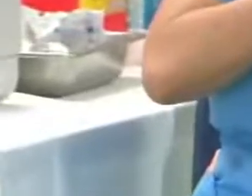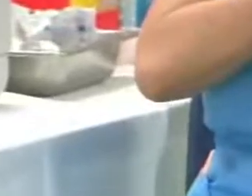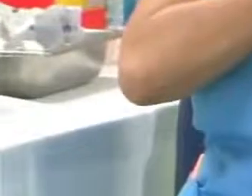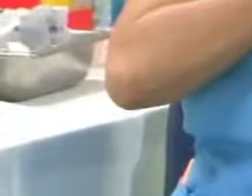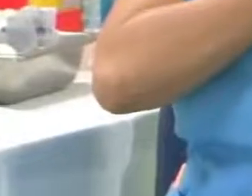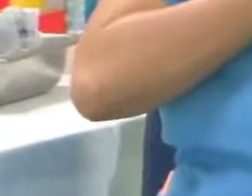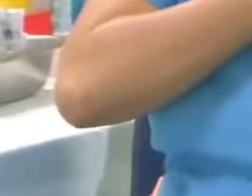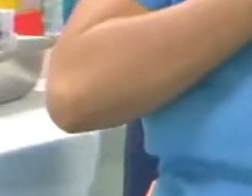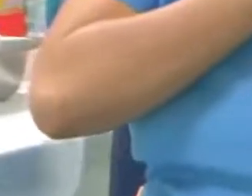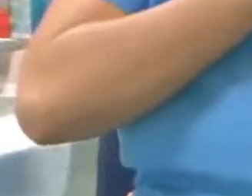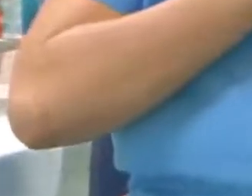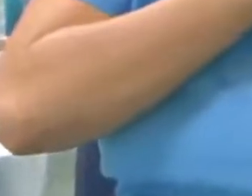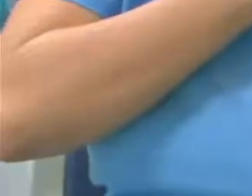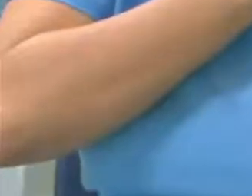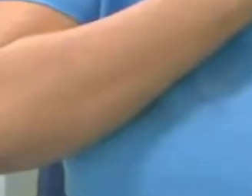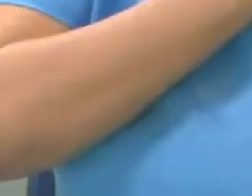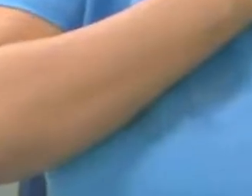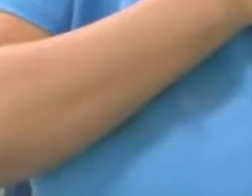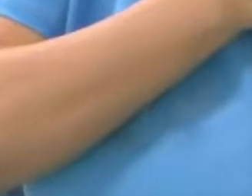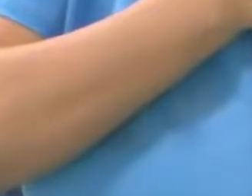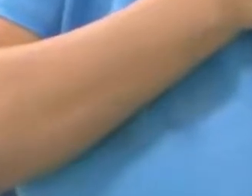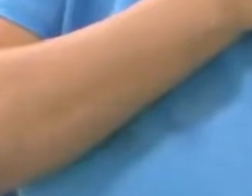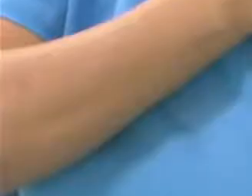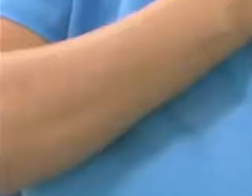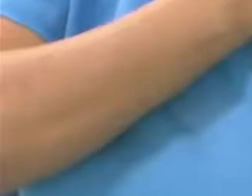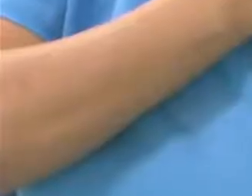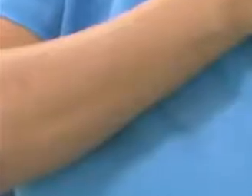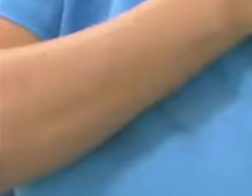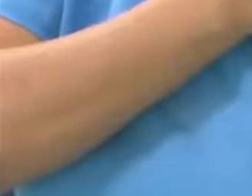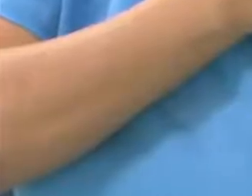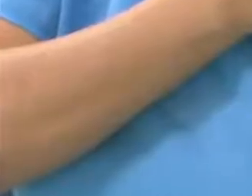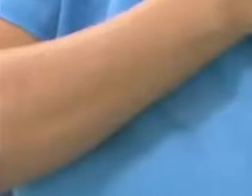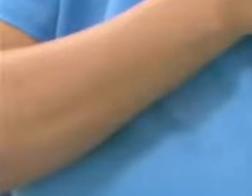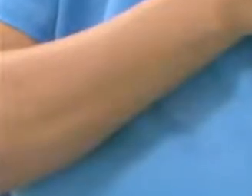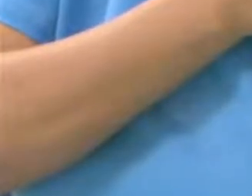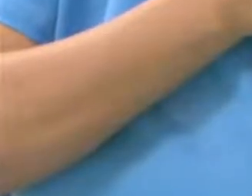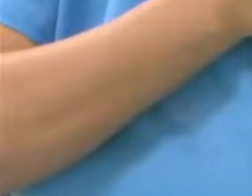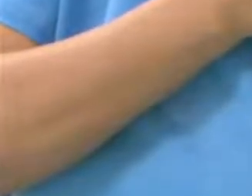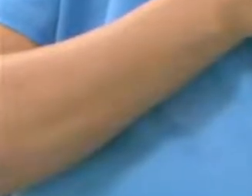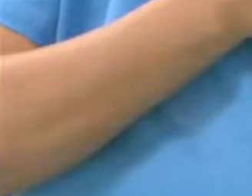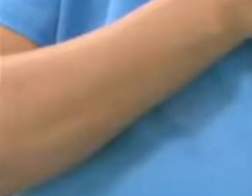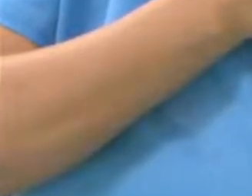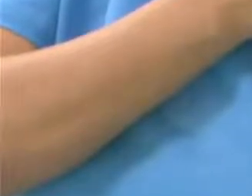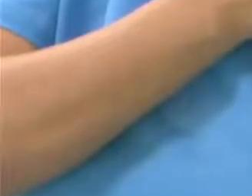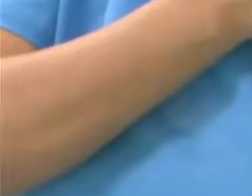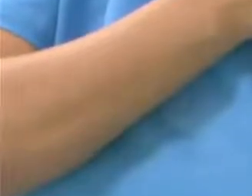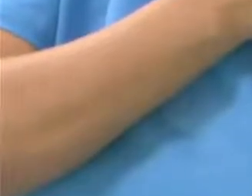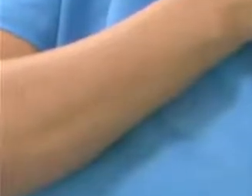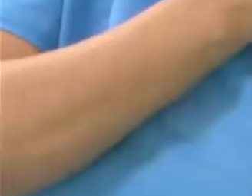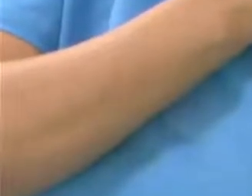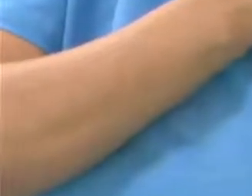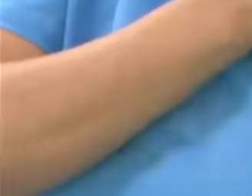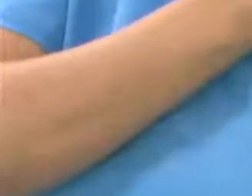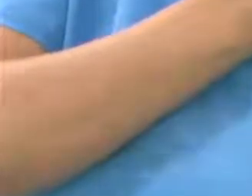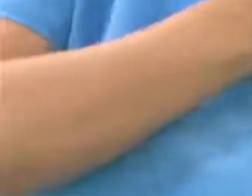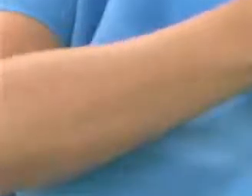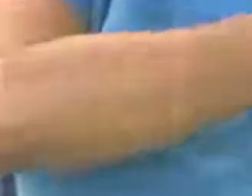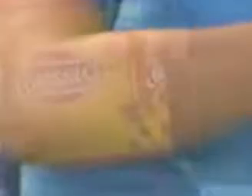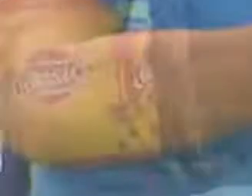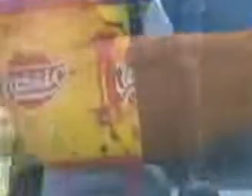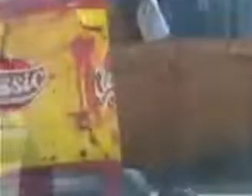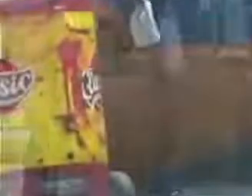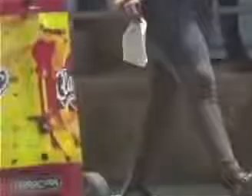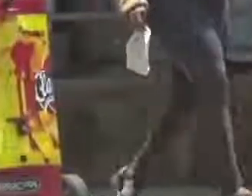to shield us against the negative impact of contracting the disease, which is hospitalization and unfortunately